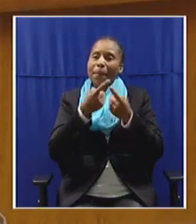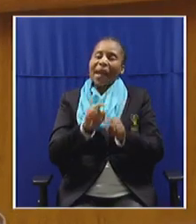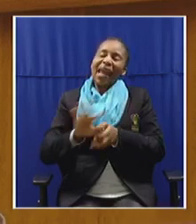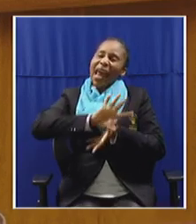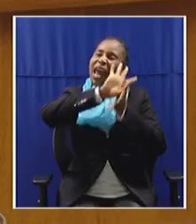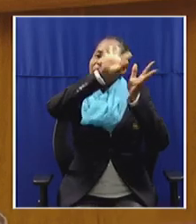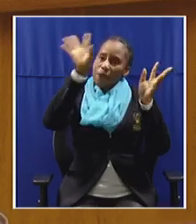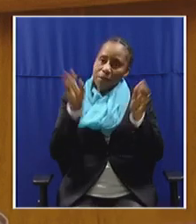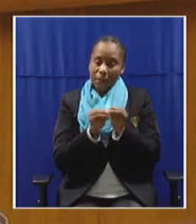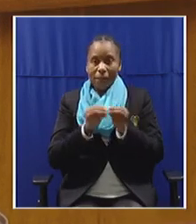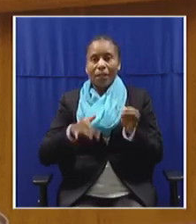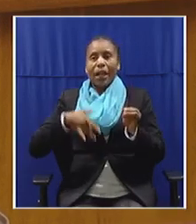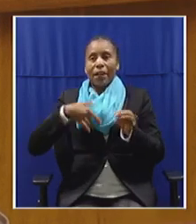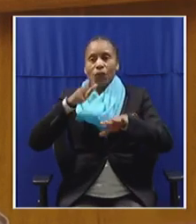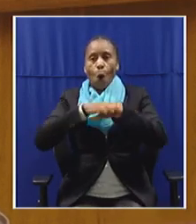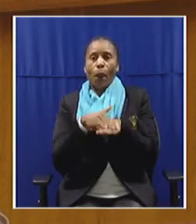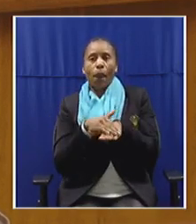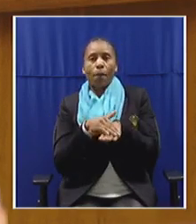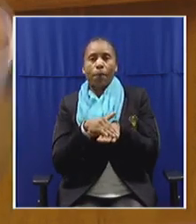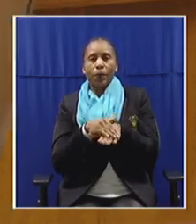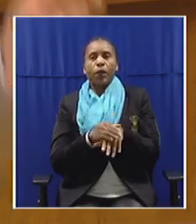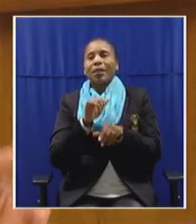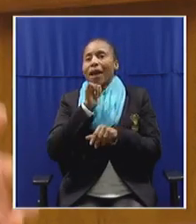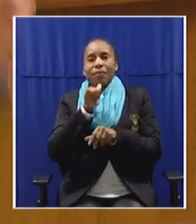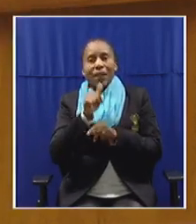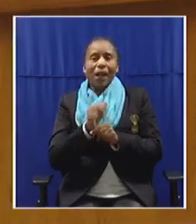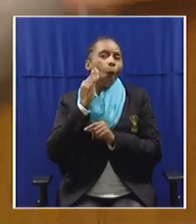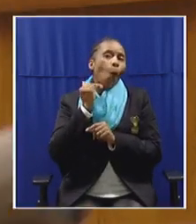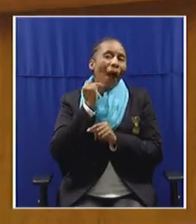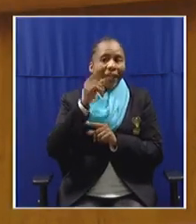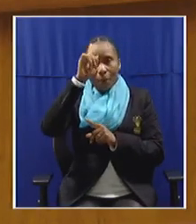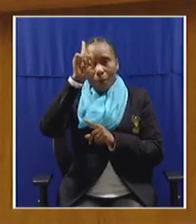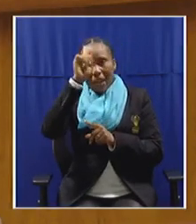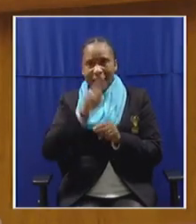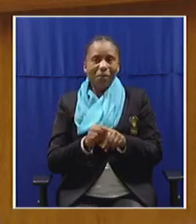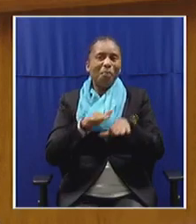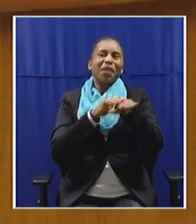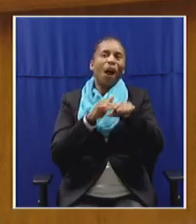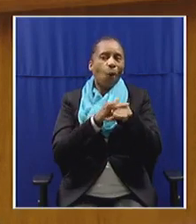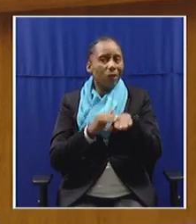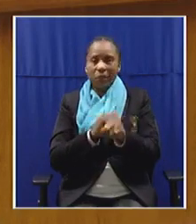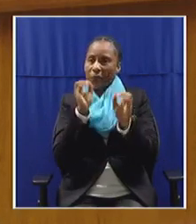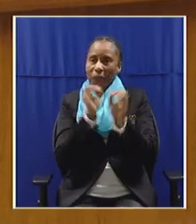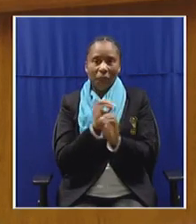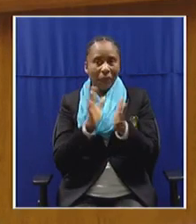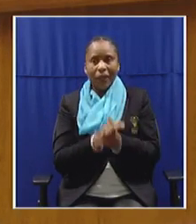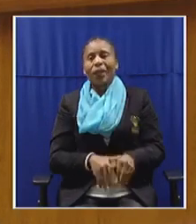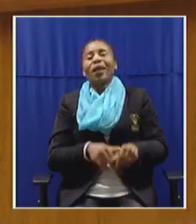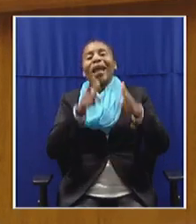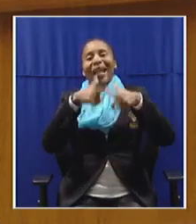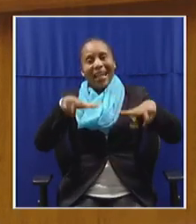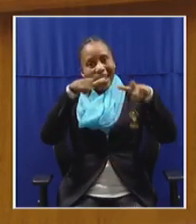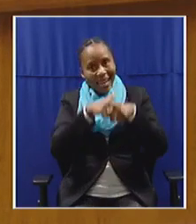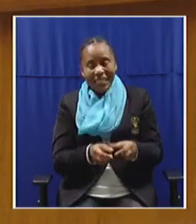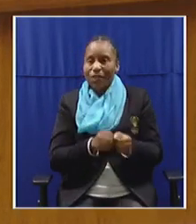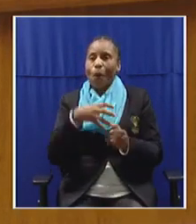who lives on it. So whether you are white, whether you are black, whether you are brown, the land belongs to everybody.